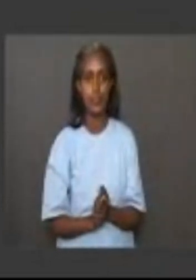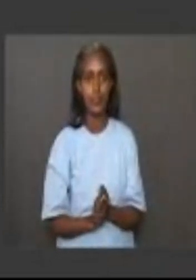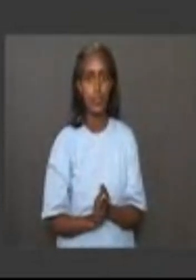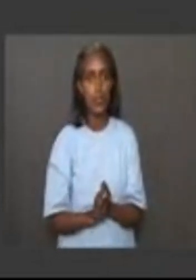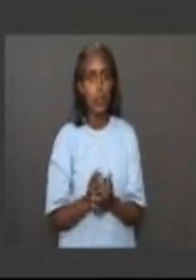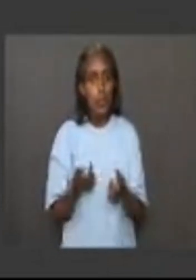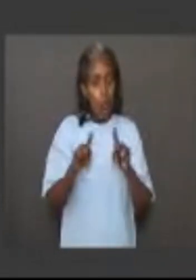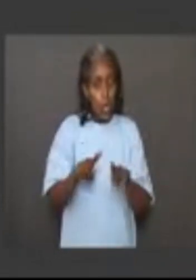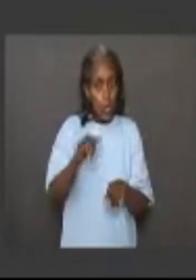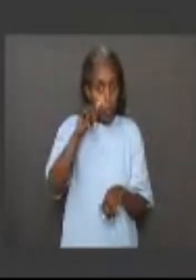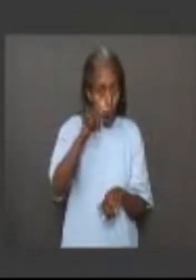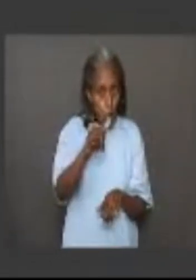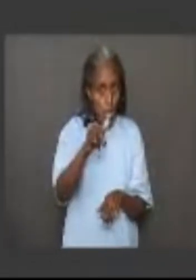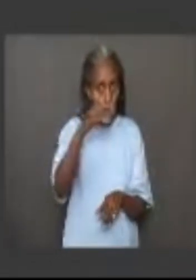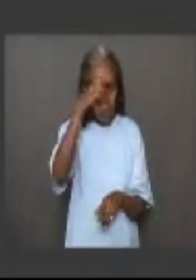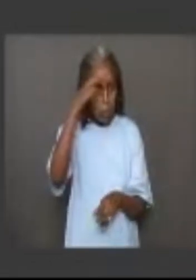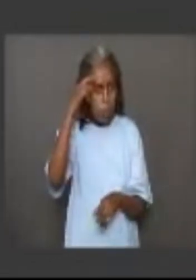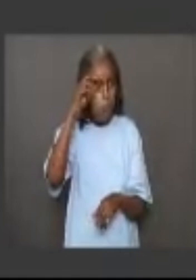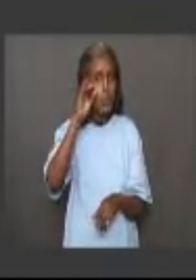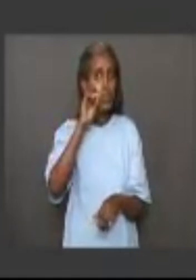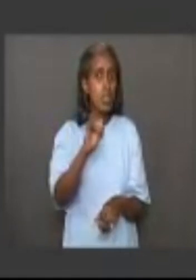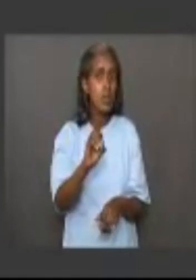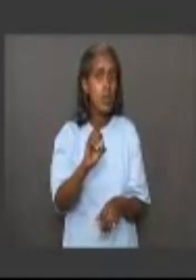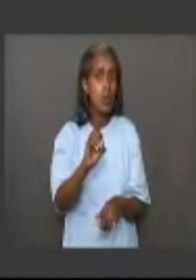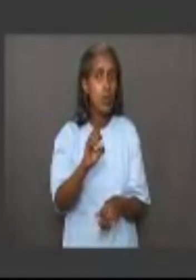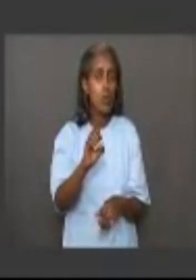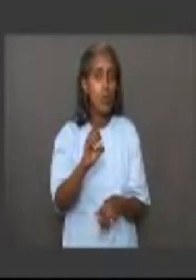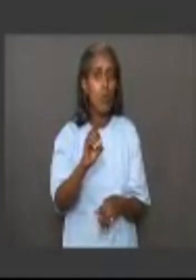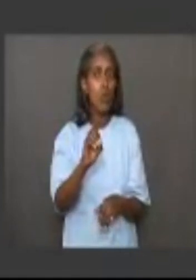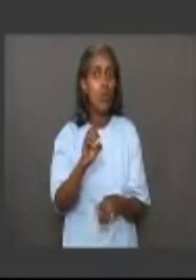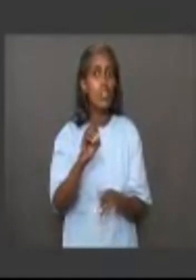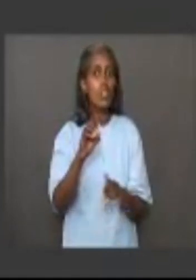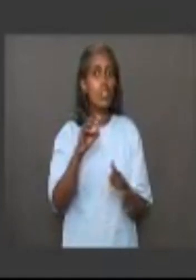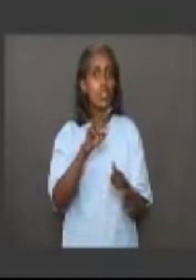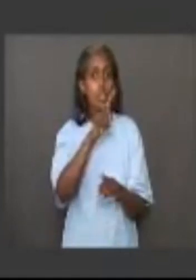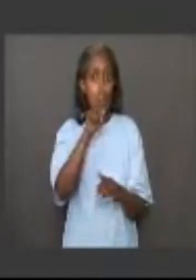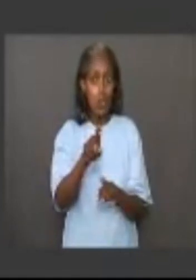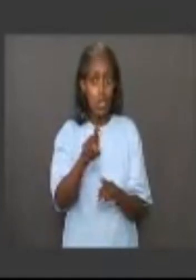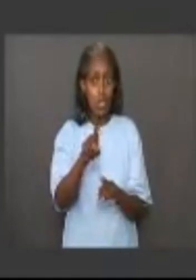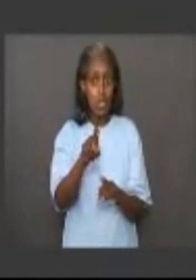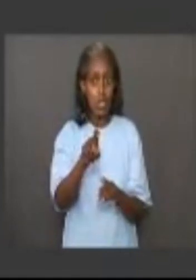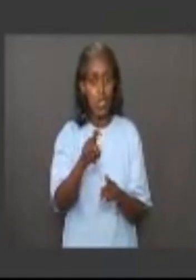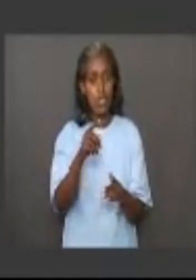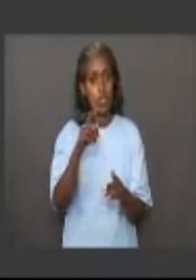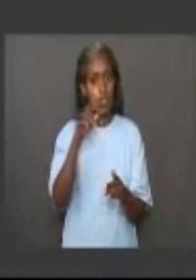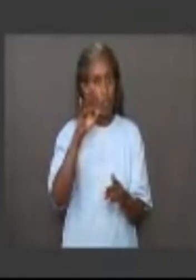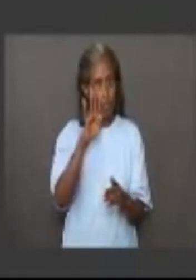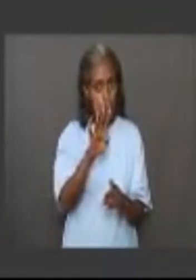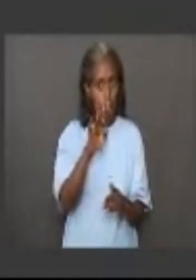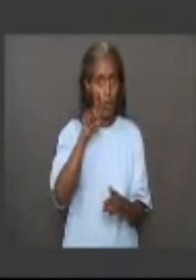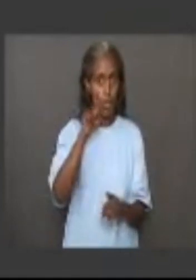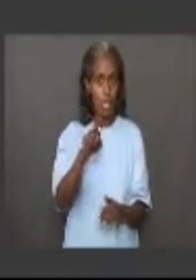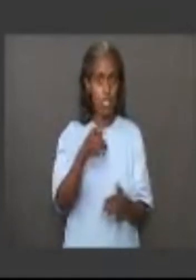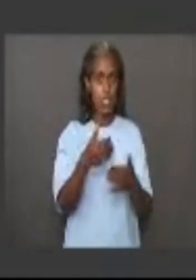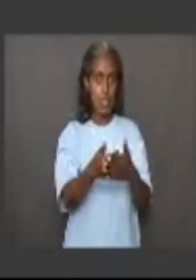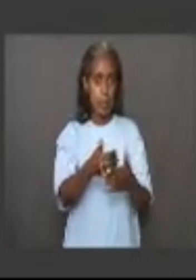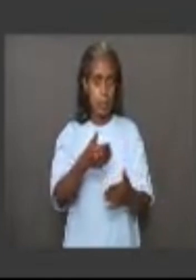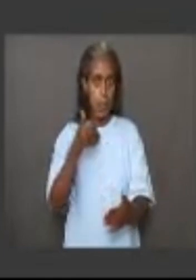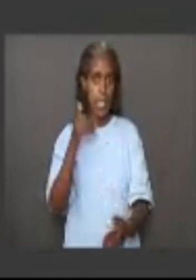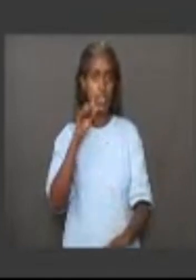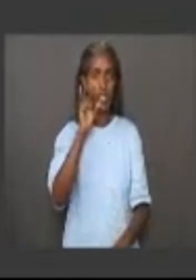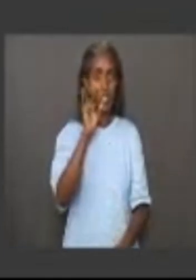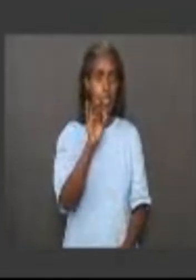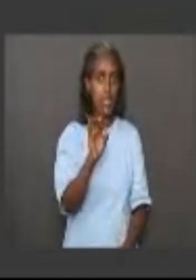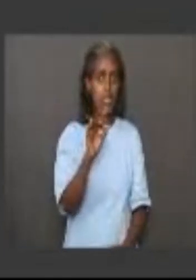When y equals 0, the equation becomes 4x minus